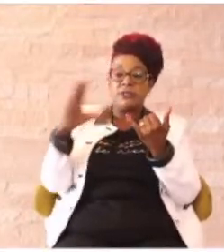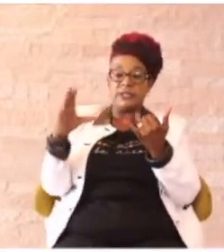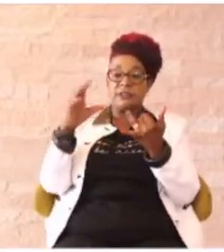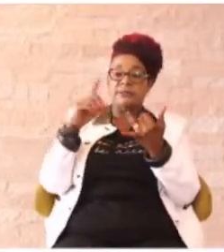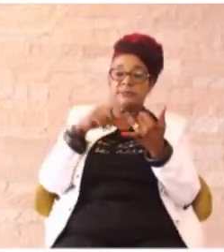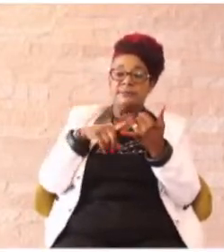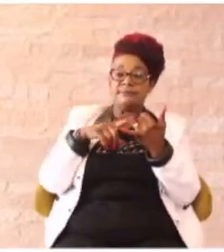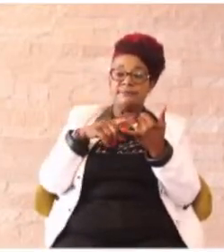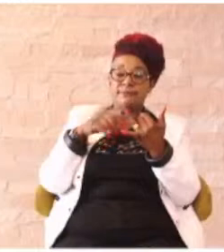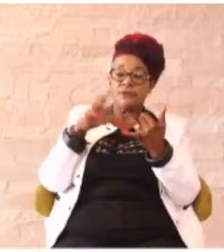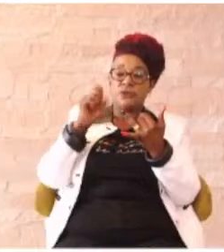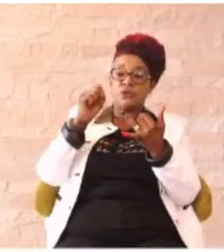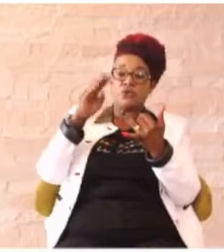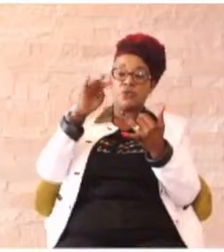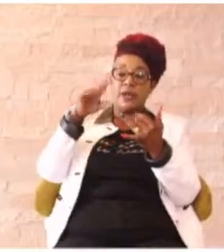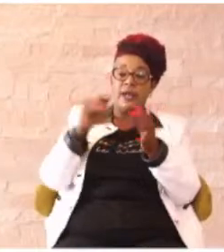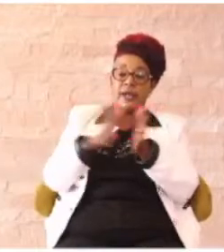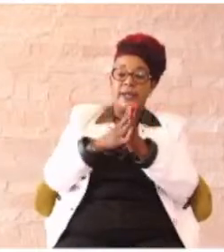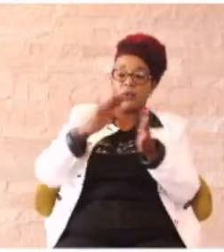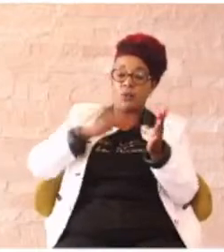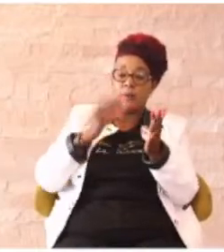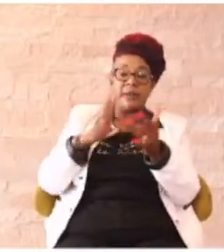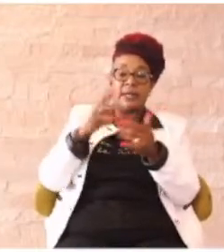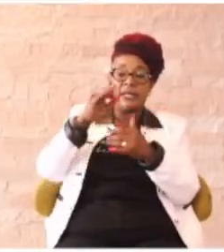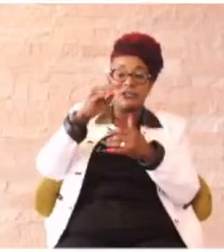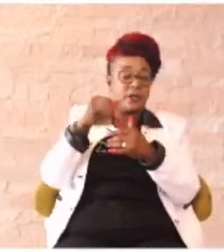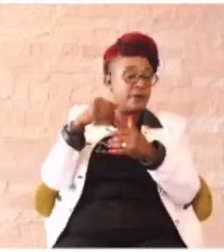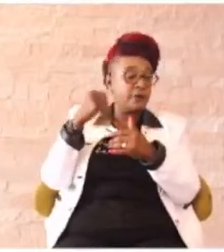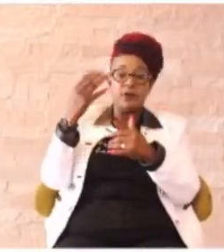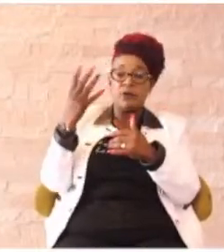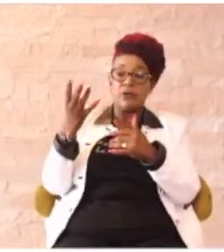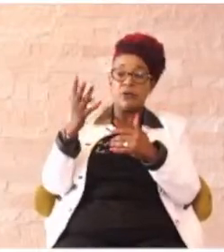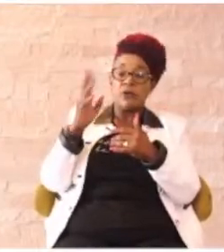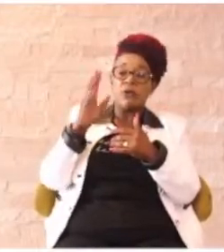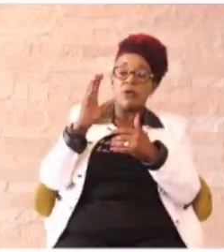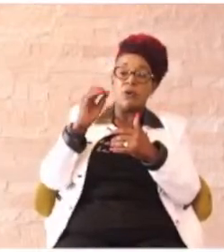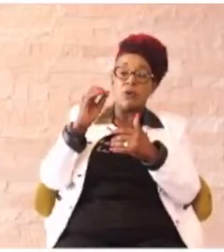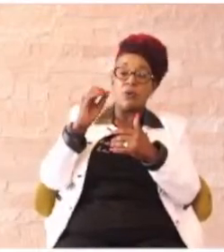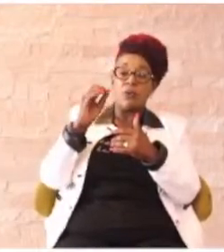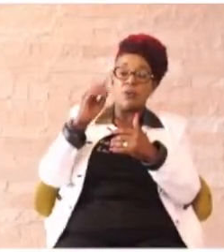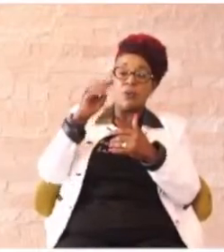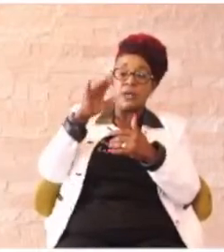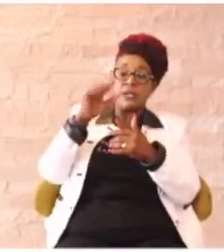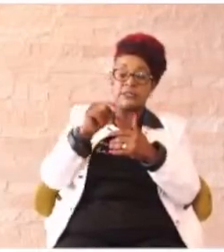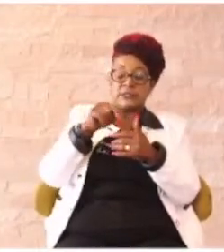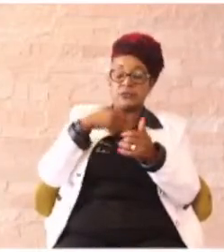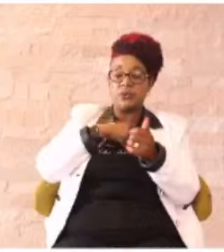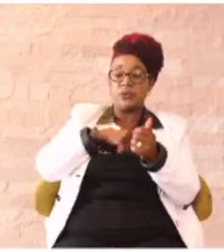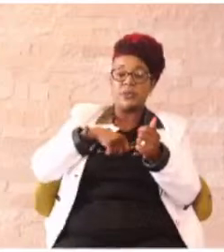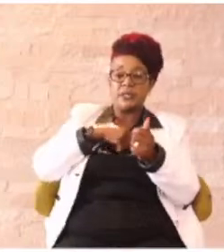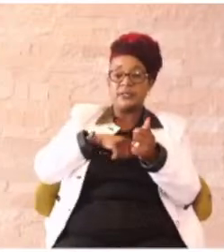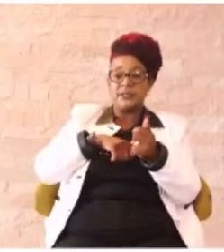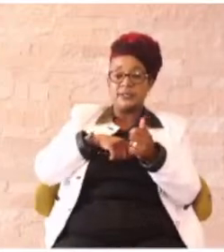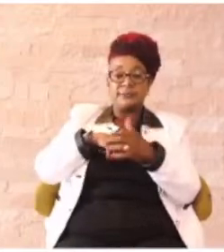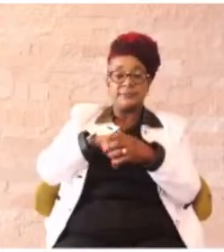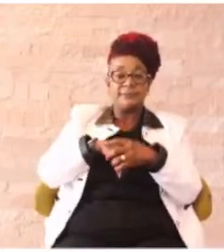UDNA, SWDA, and then Womankind. Because I think FOWODE, sorry.